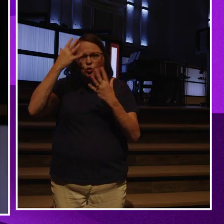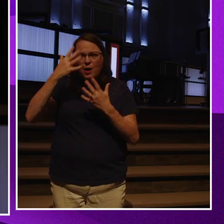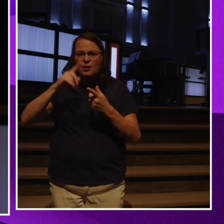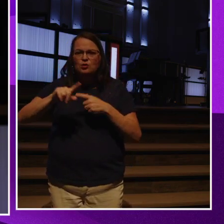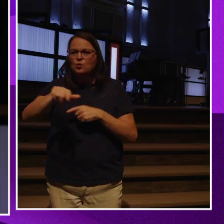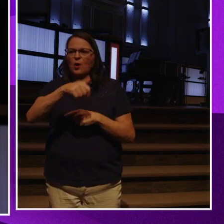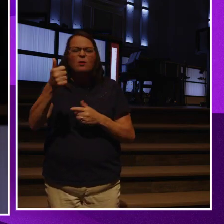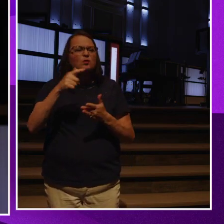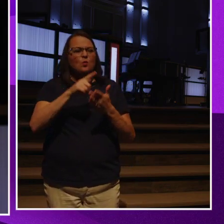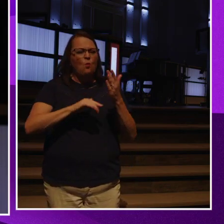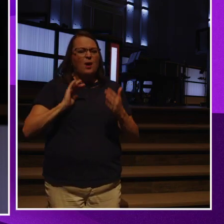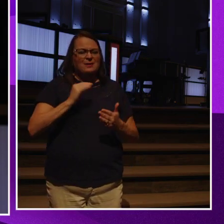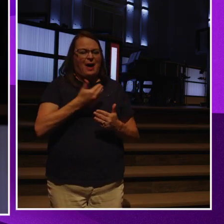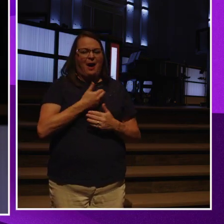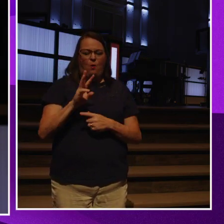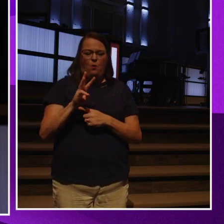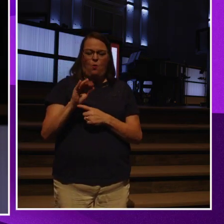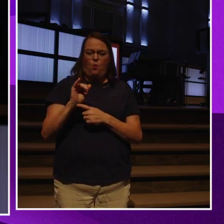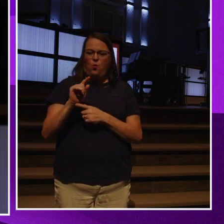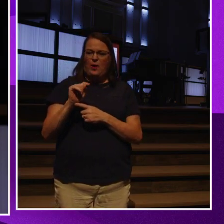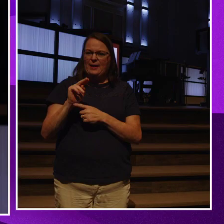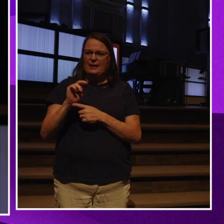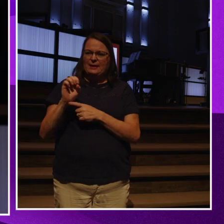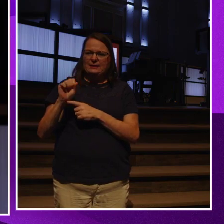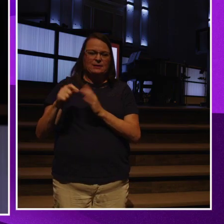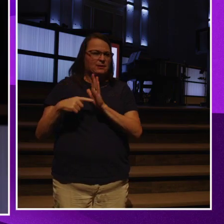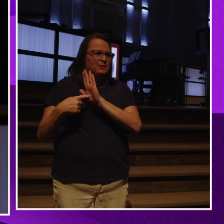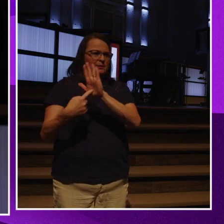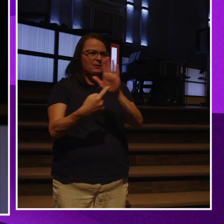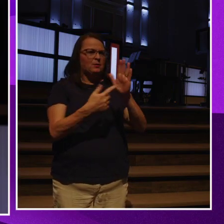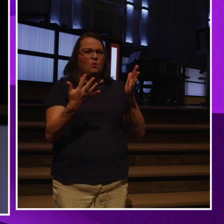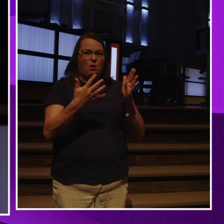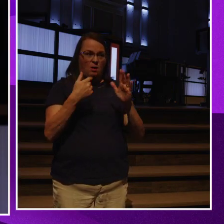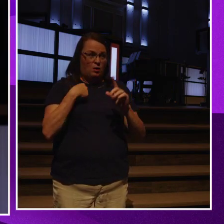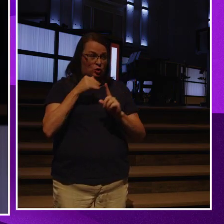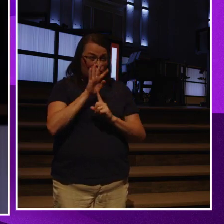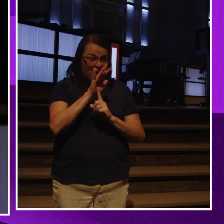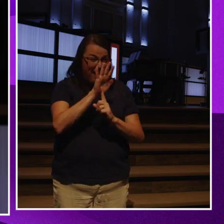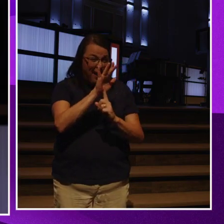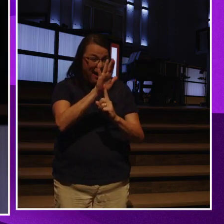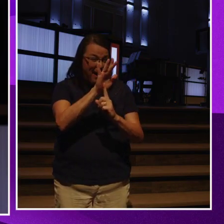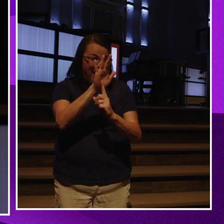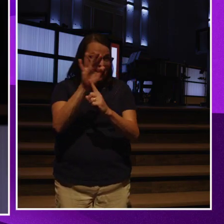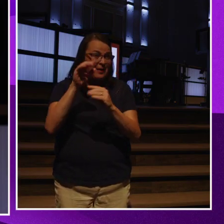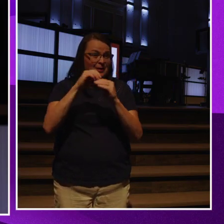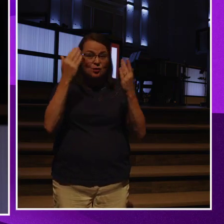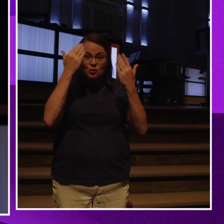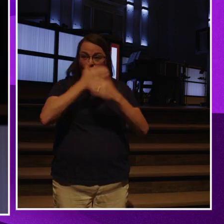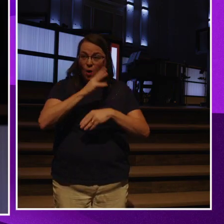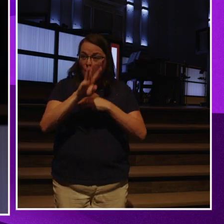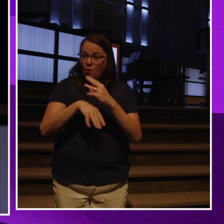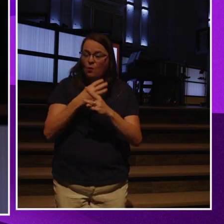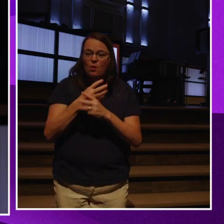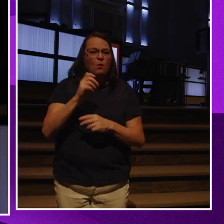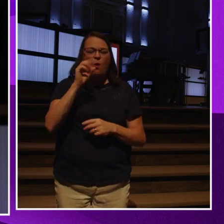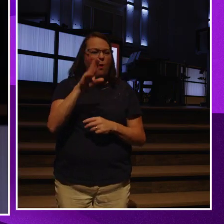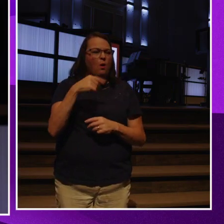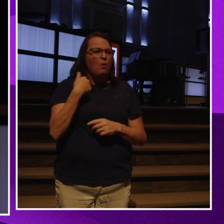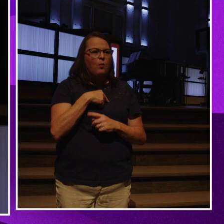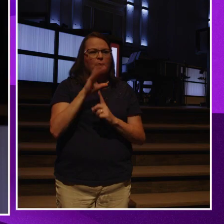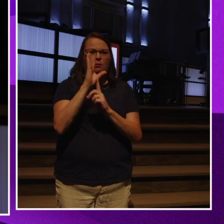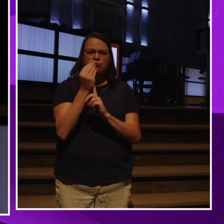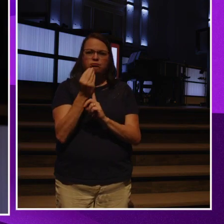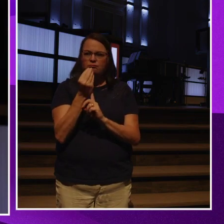look like? Are we shining in a dark world? Or do we look like the world?